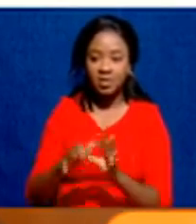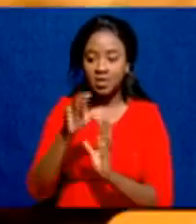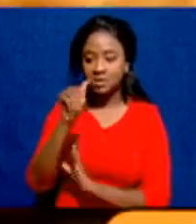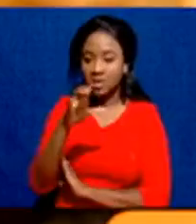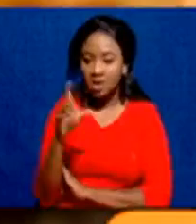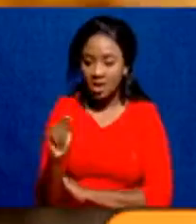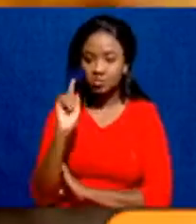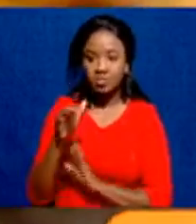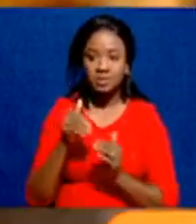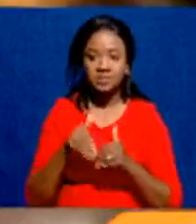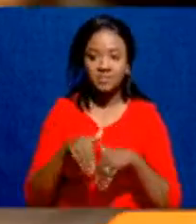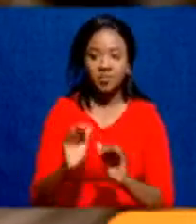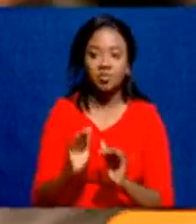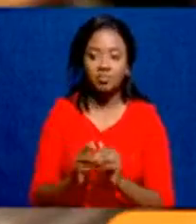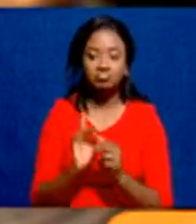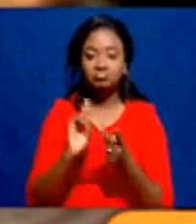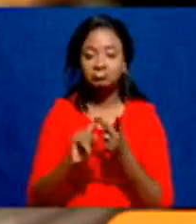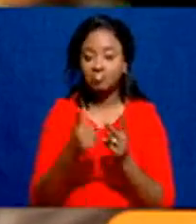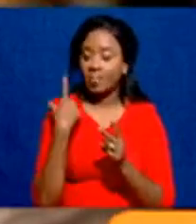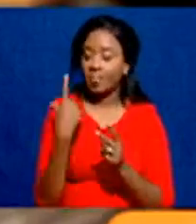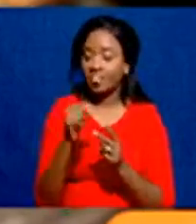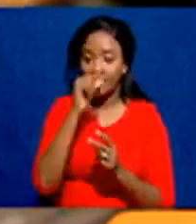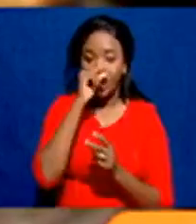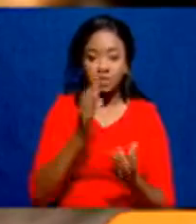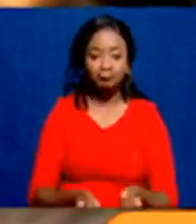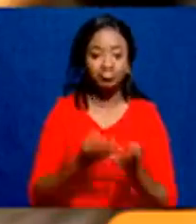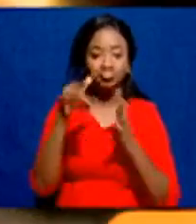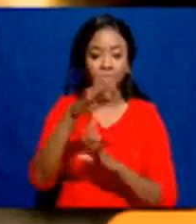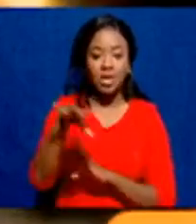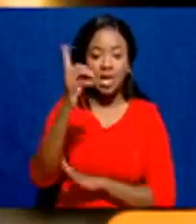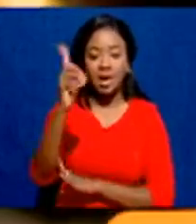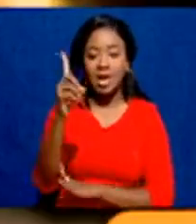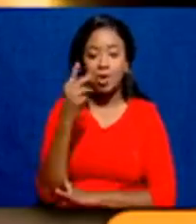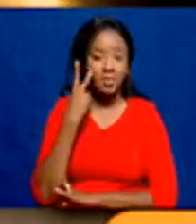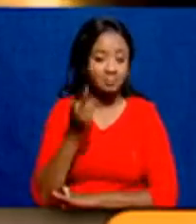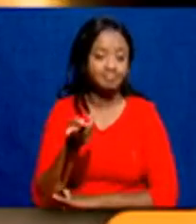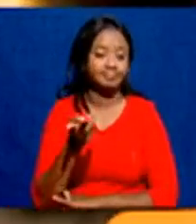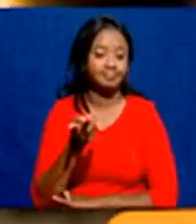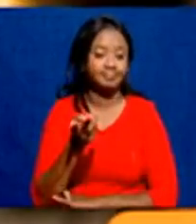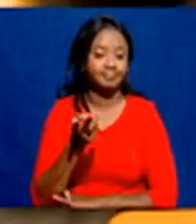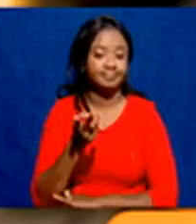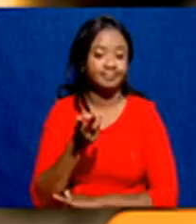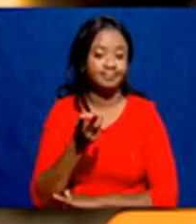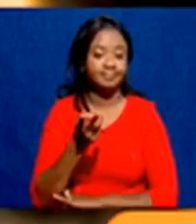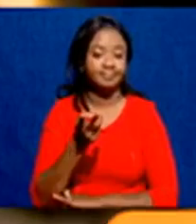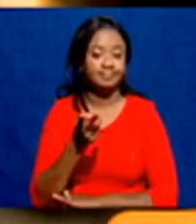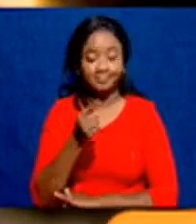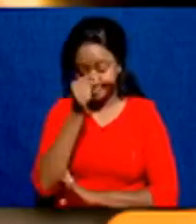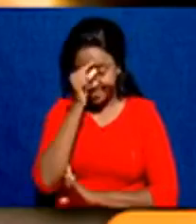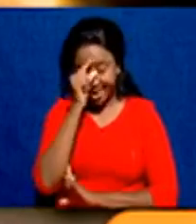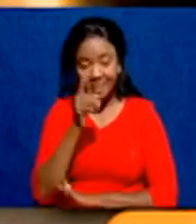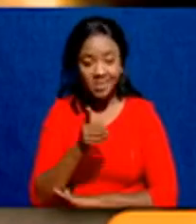says. The gas explosion that happened recently at Nairobi, we saw the